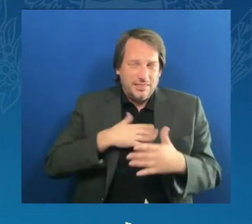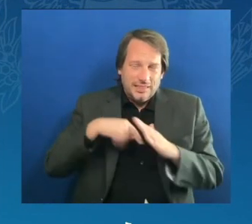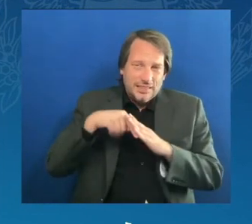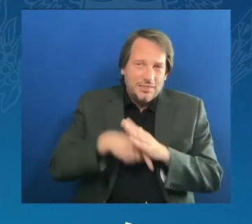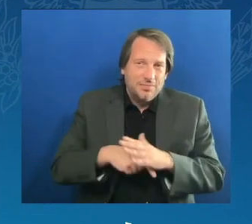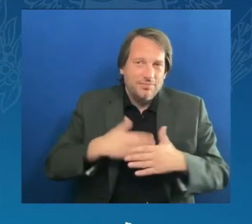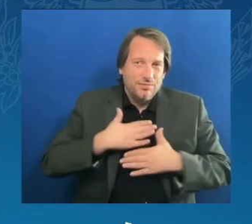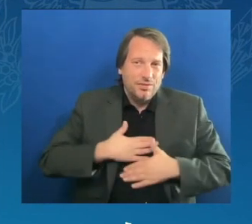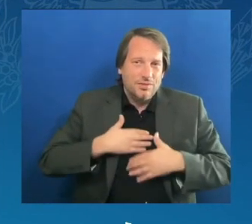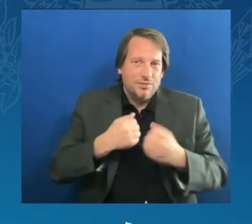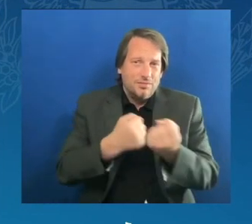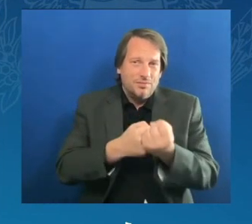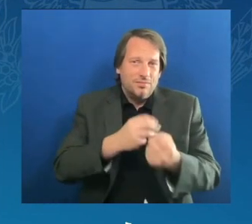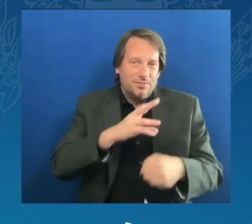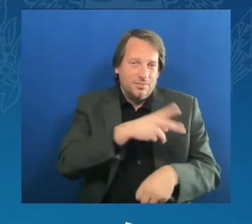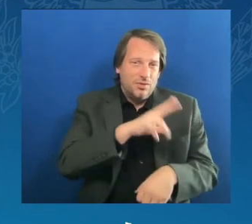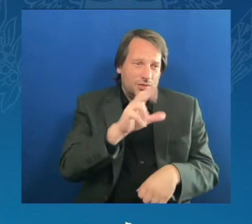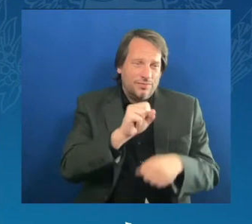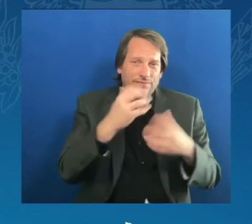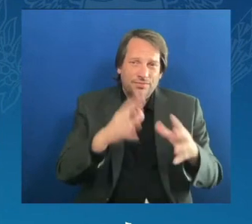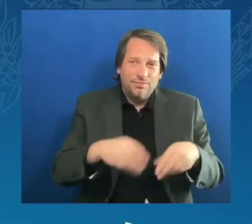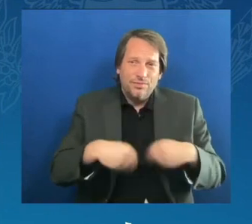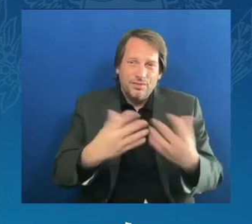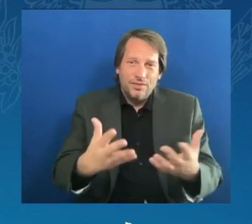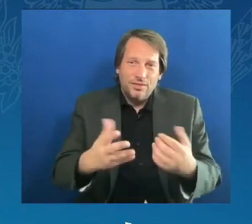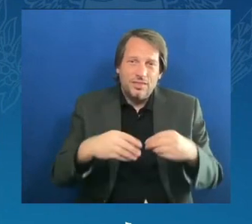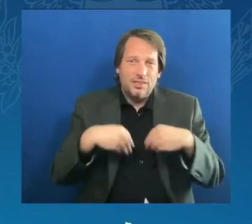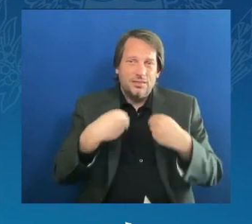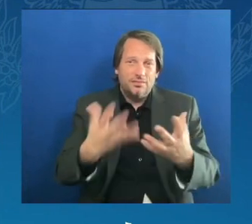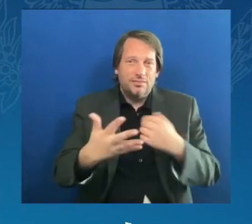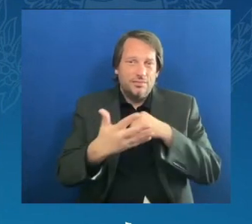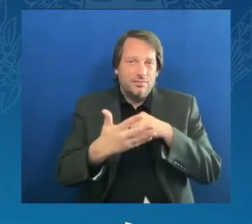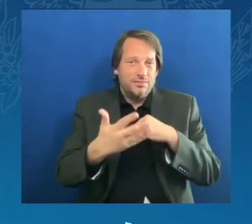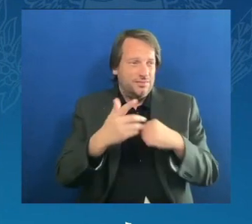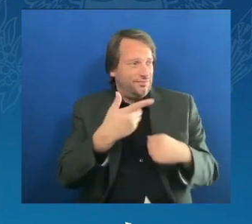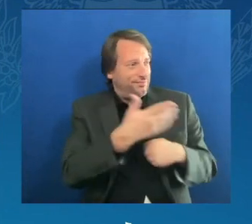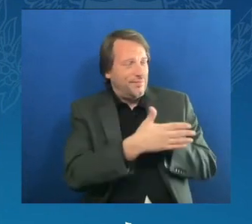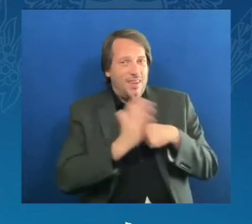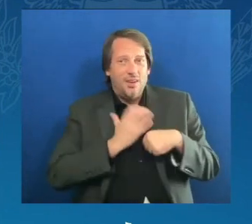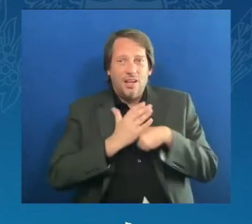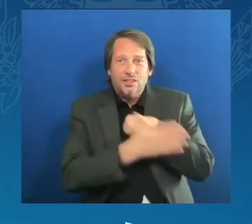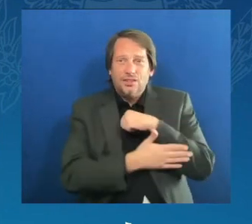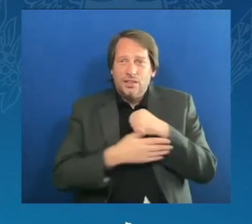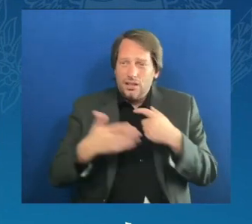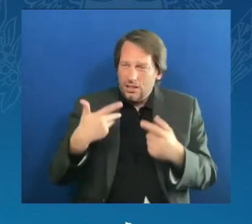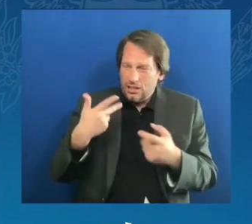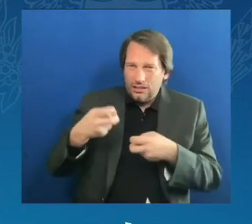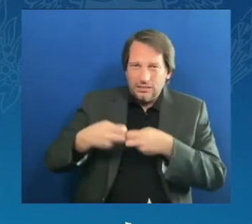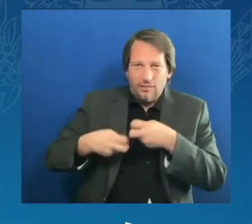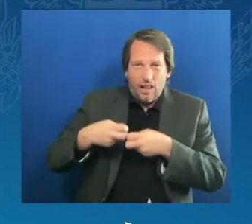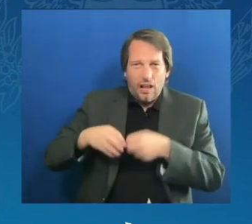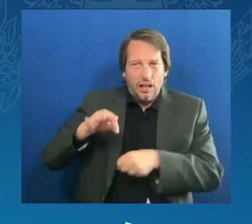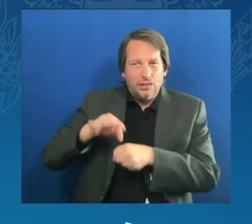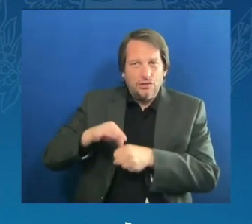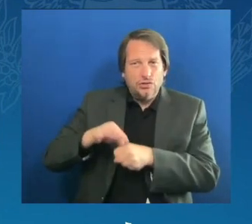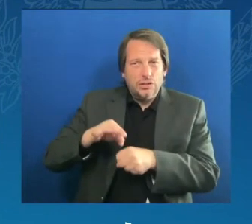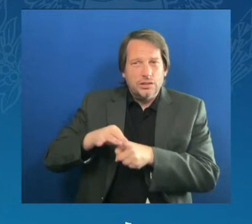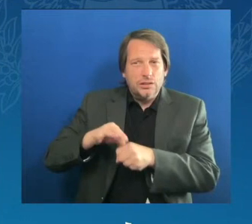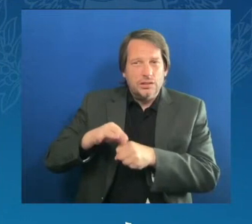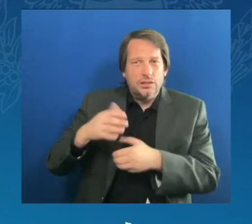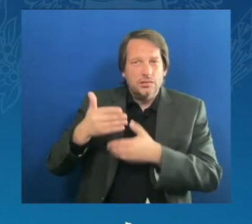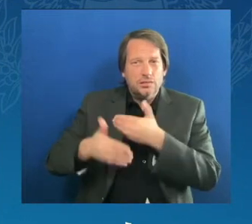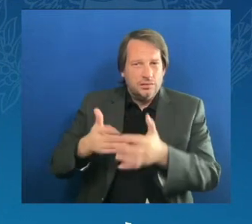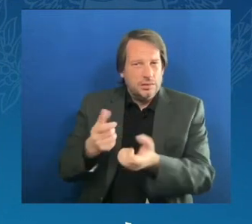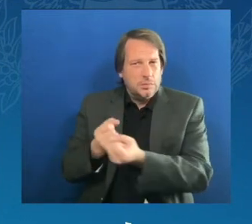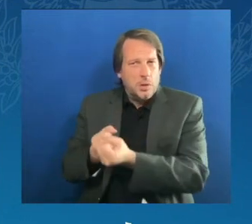difficult electoral process and presidential transition. The actions of the United States and the international community